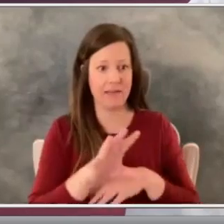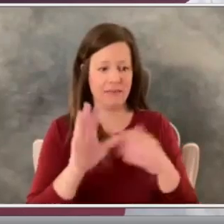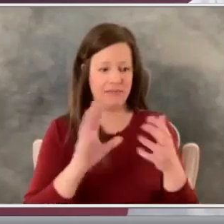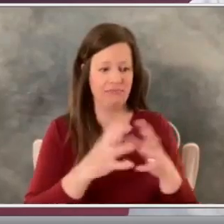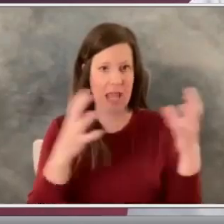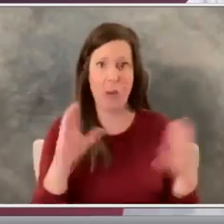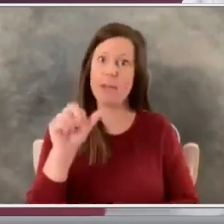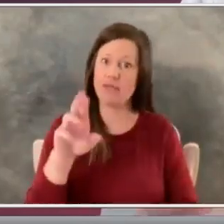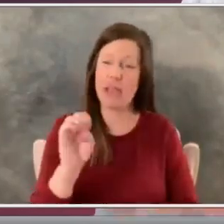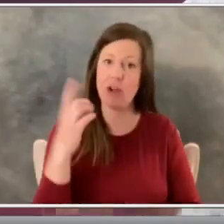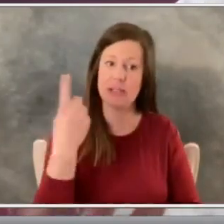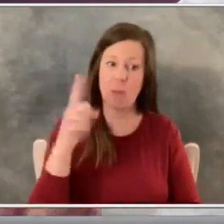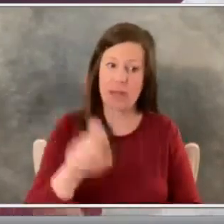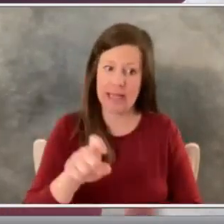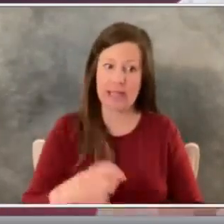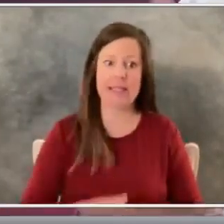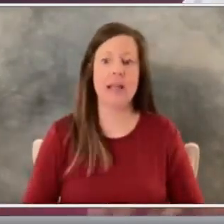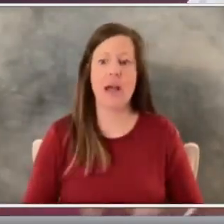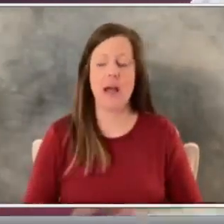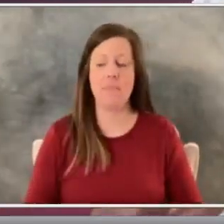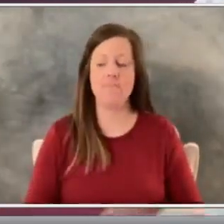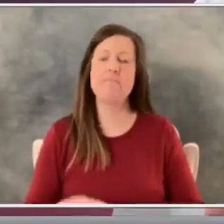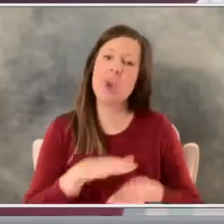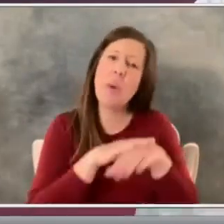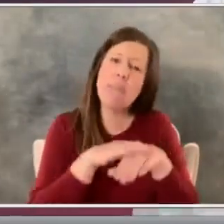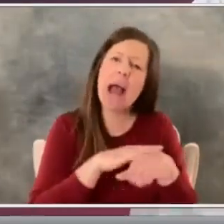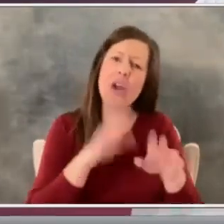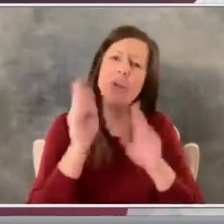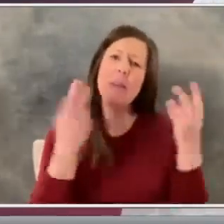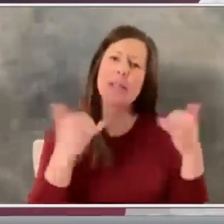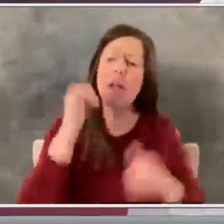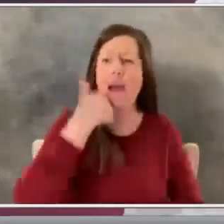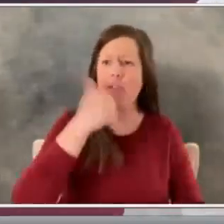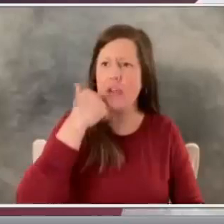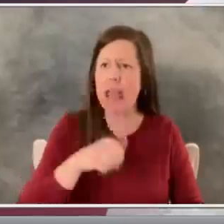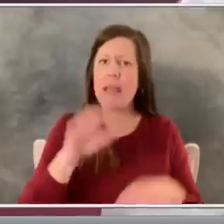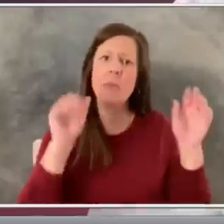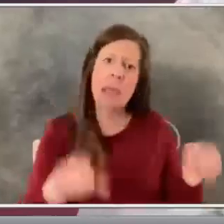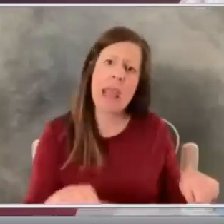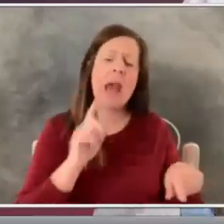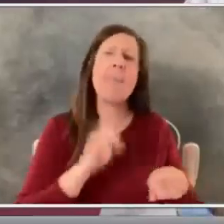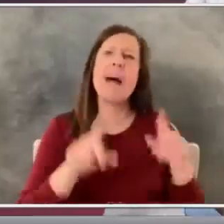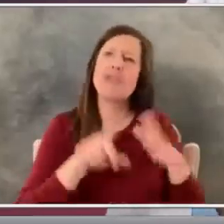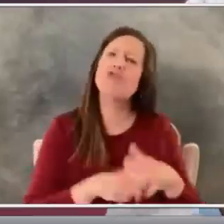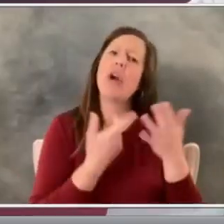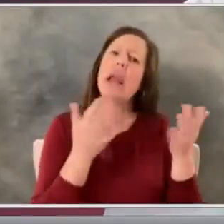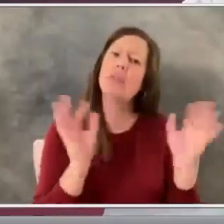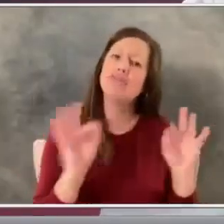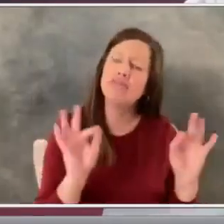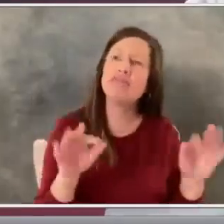are still able to do a lot of their activities of daily living, but they're beginning to have problems doing things like the finances